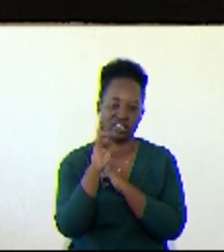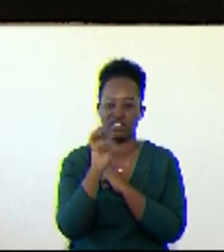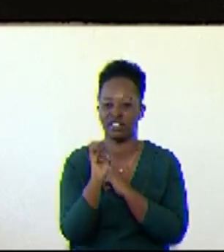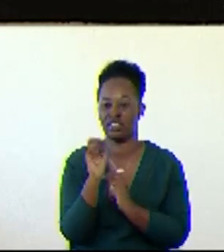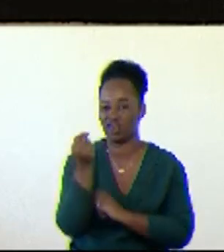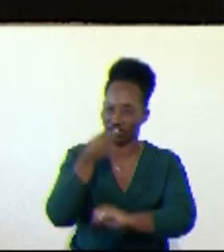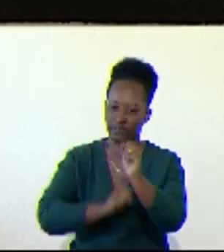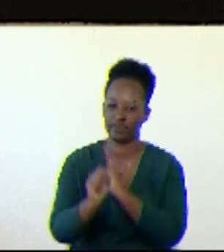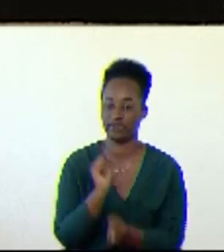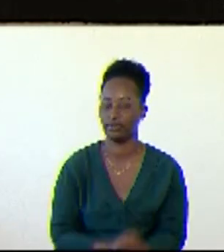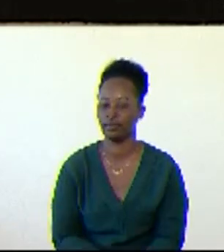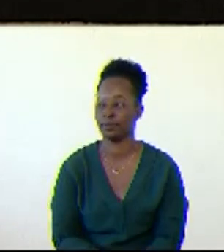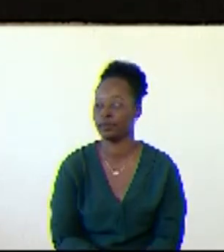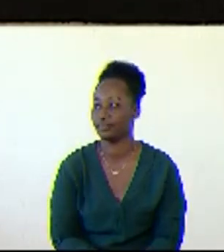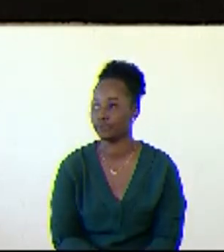its reactivity.